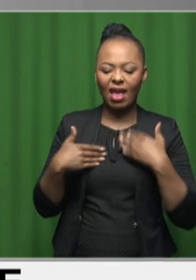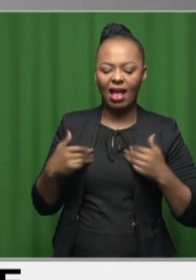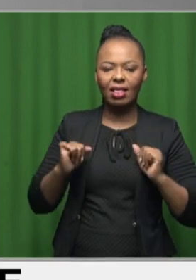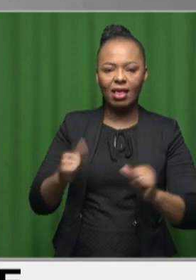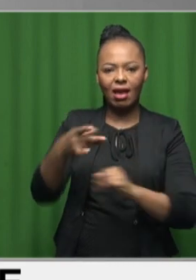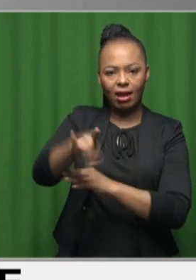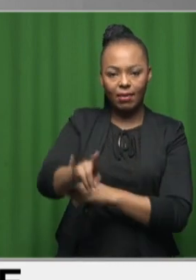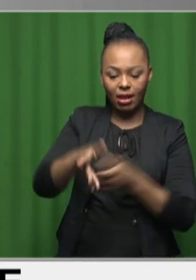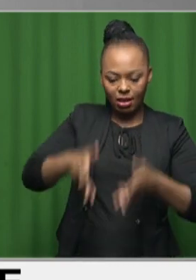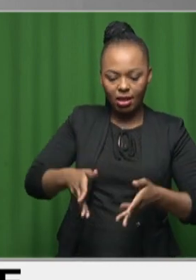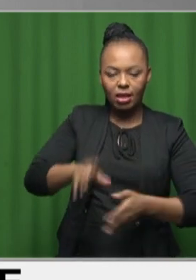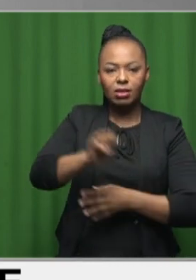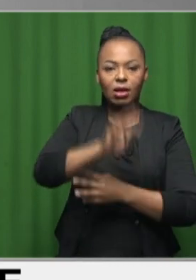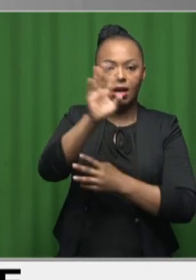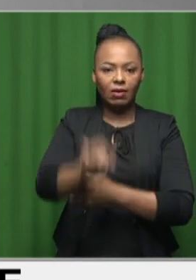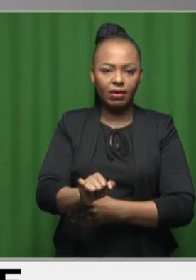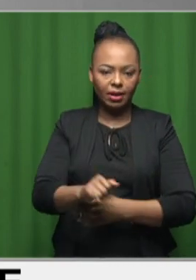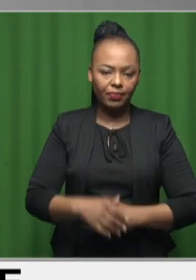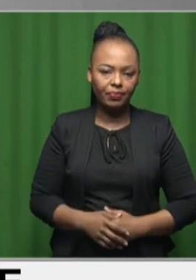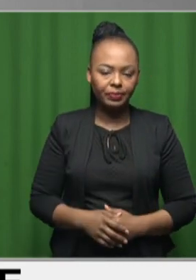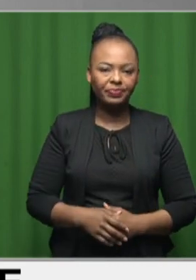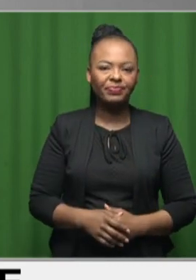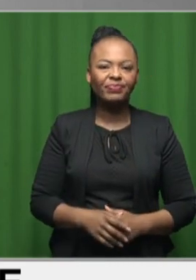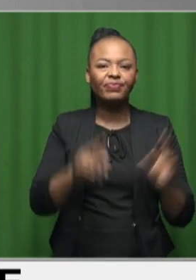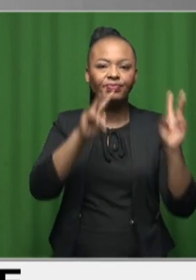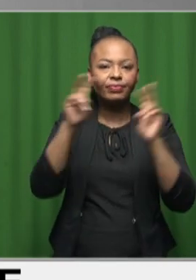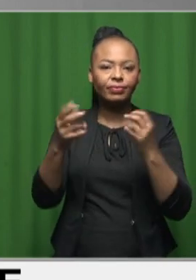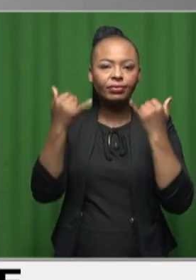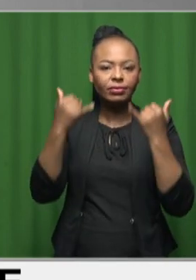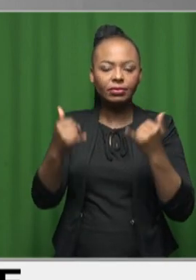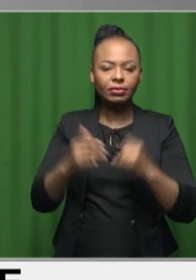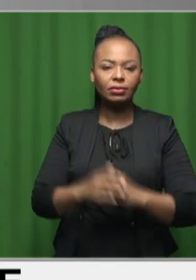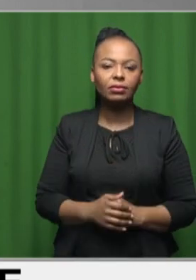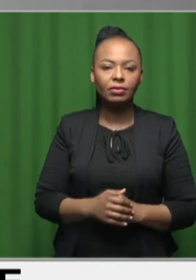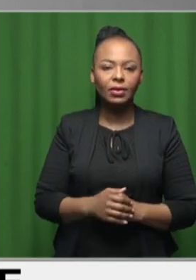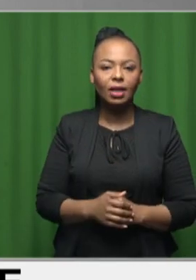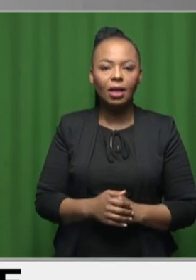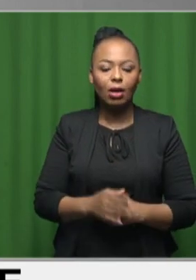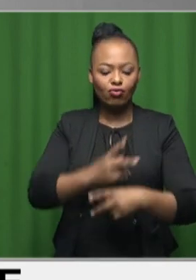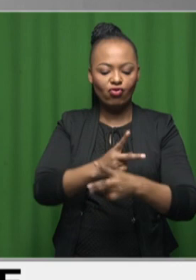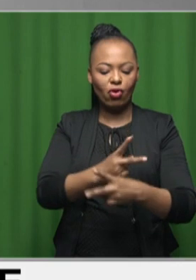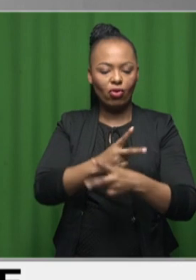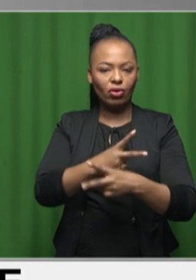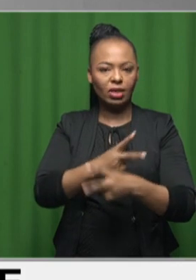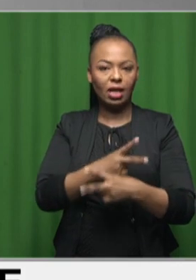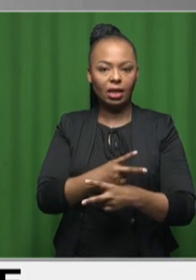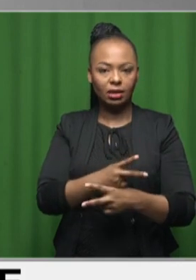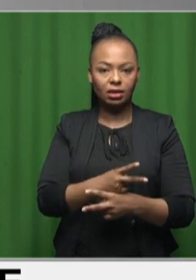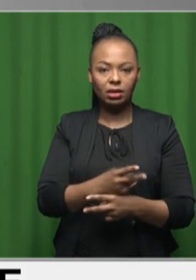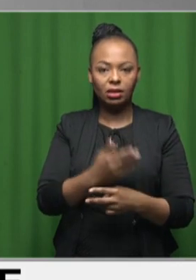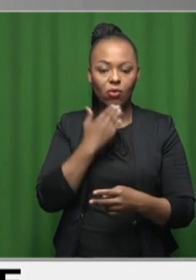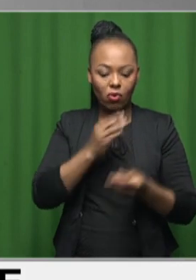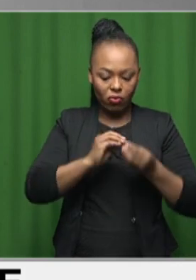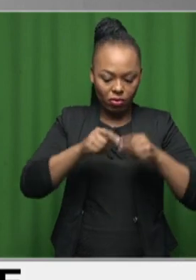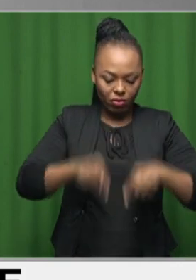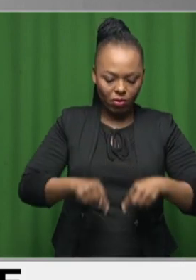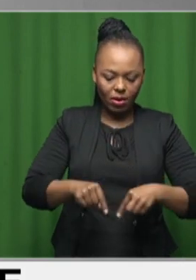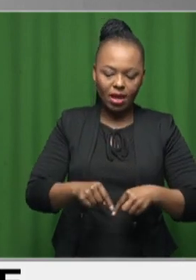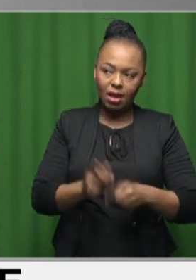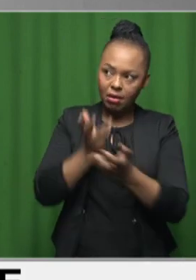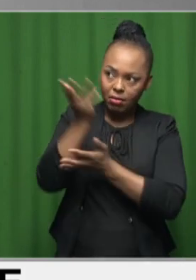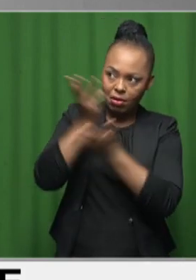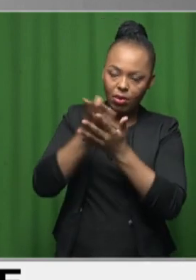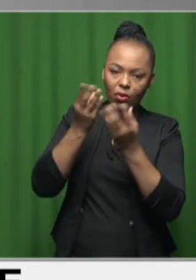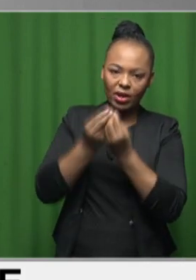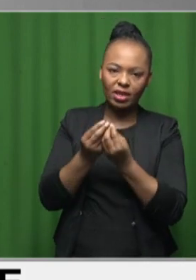South Africa. Relating to the Onderstepoort biological products, their engagements with the private sector also